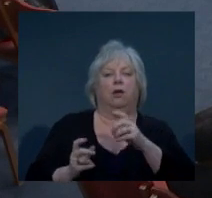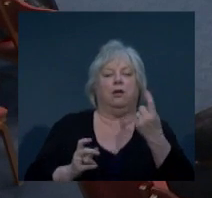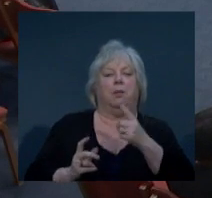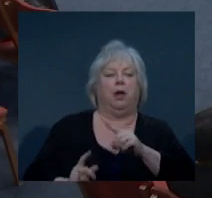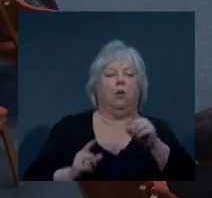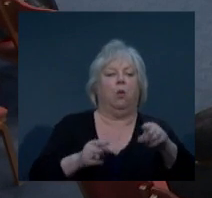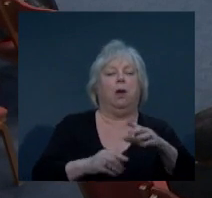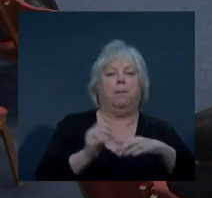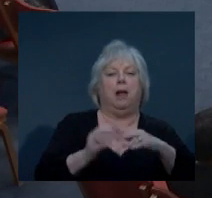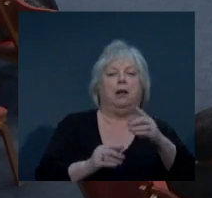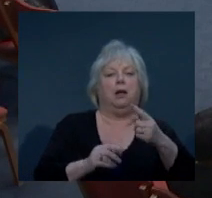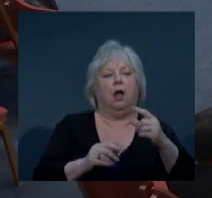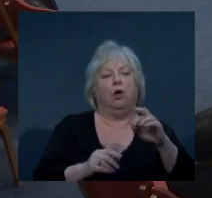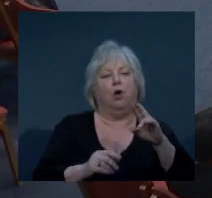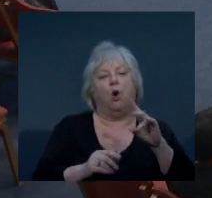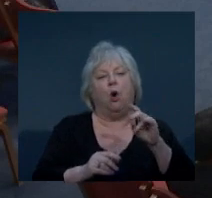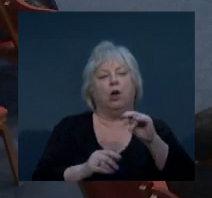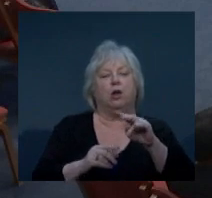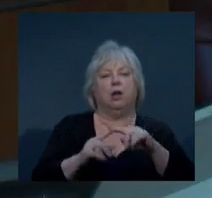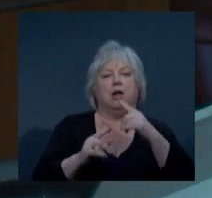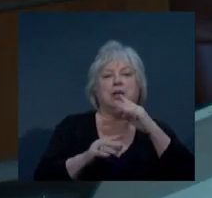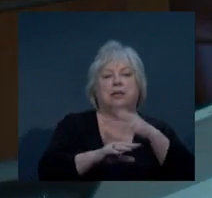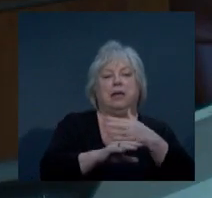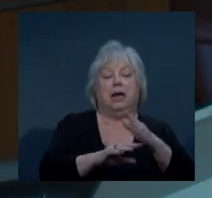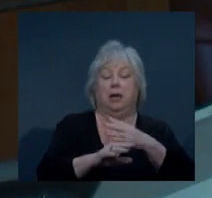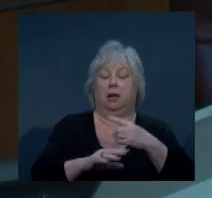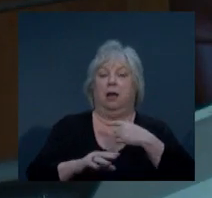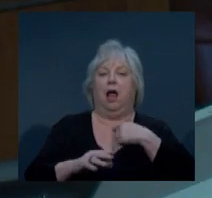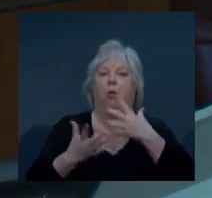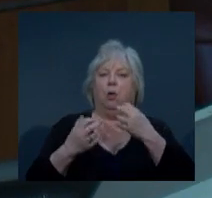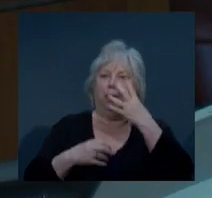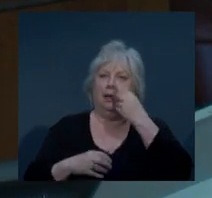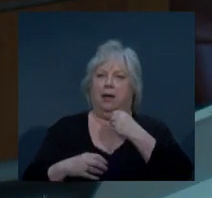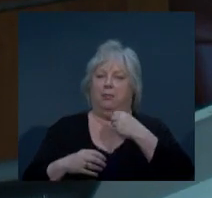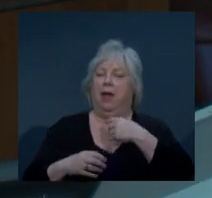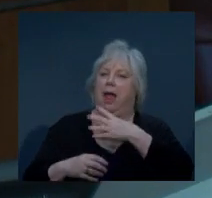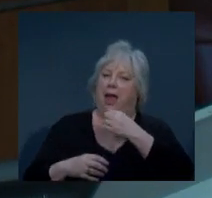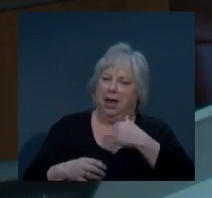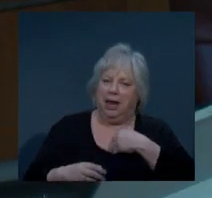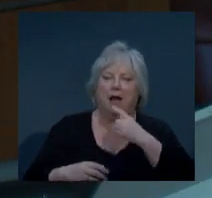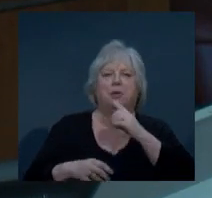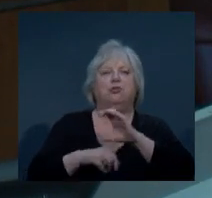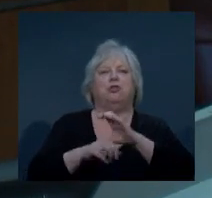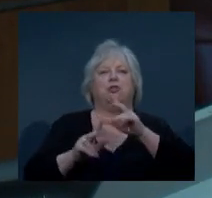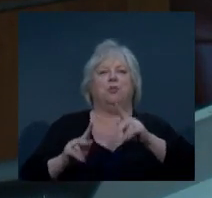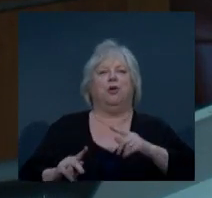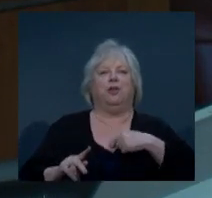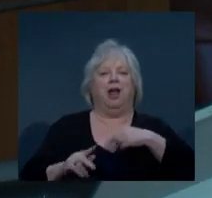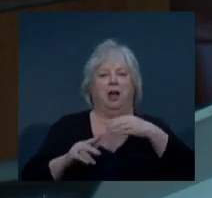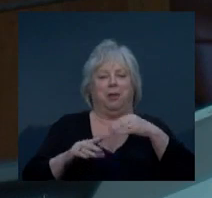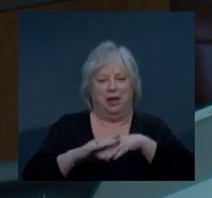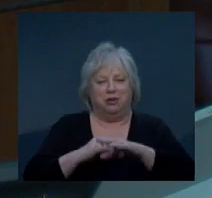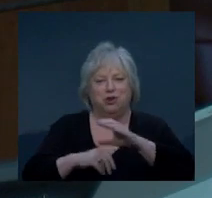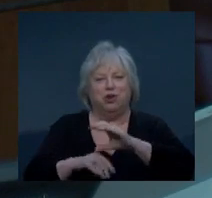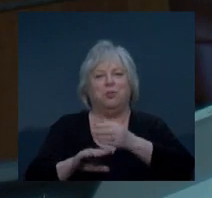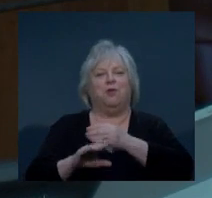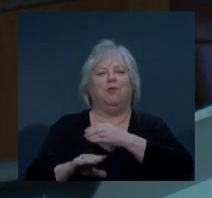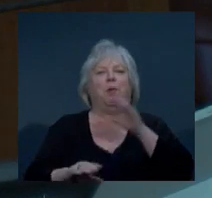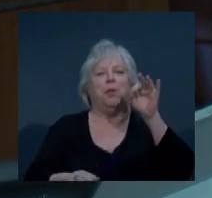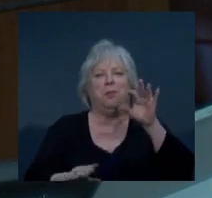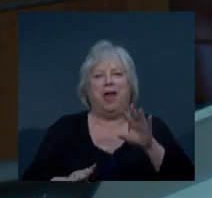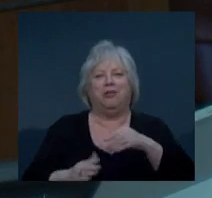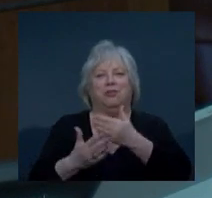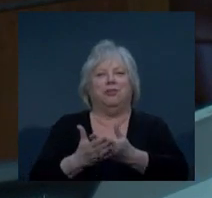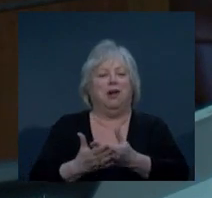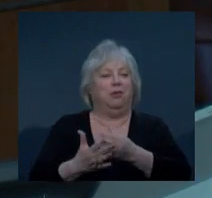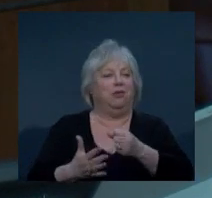sleep. I don't want that. Yeah. And I'm a church person. I'm in church before the pastor get there. Okay?